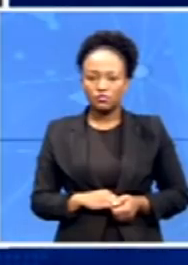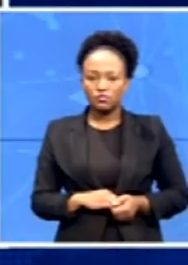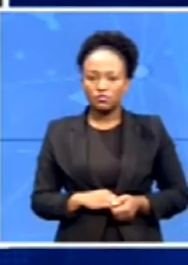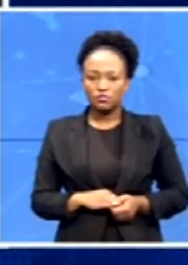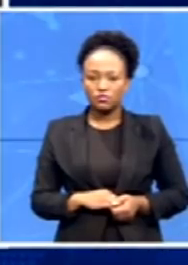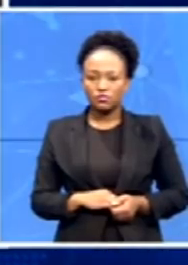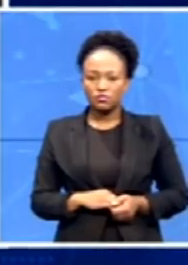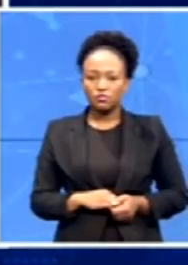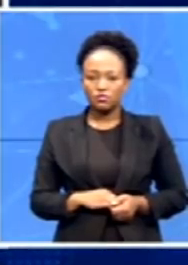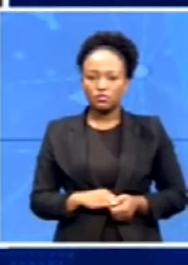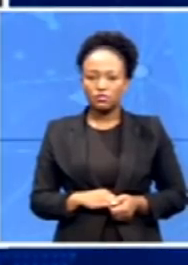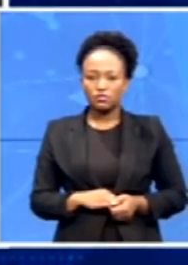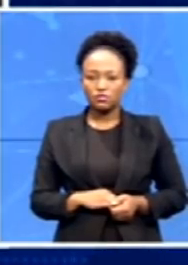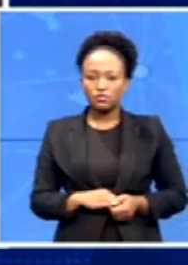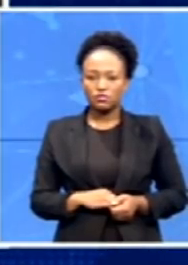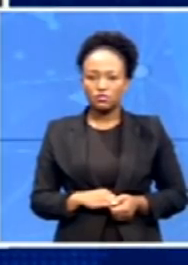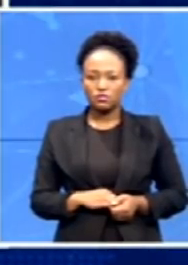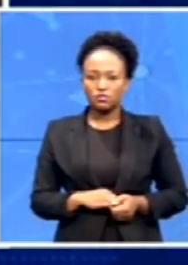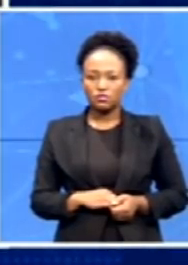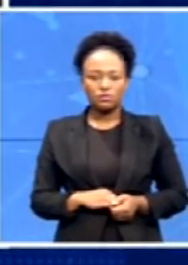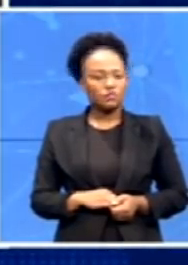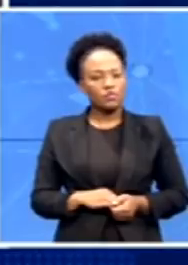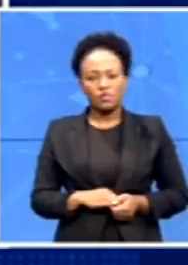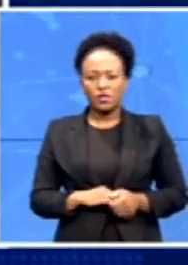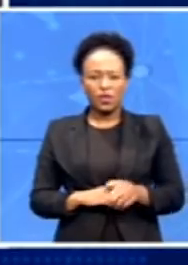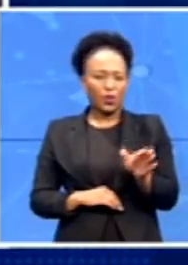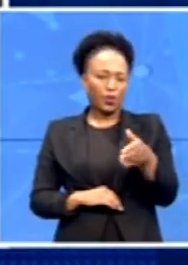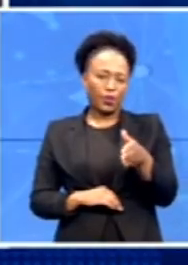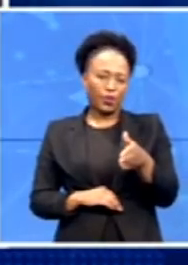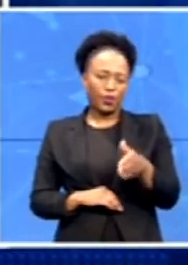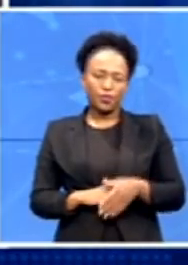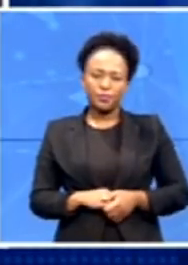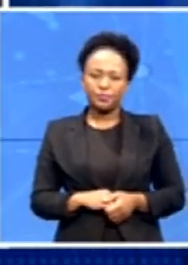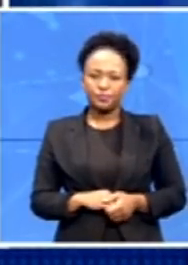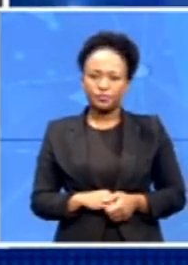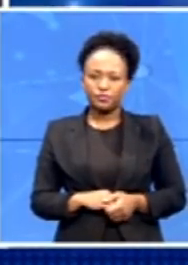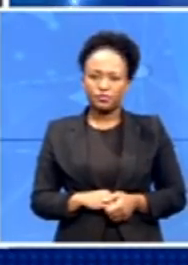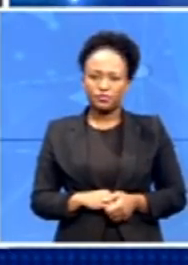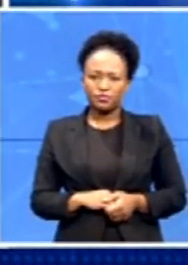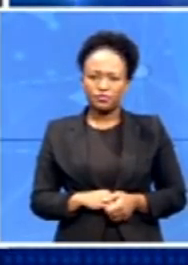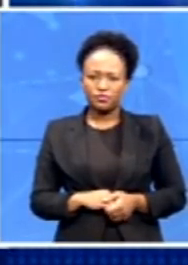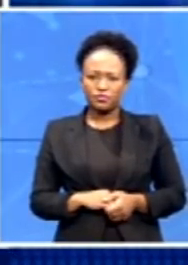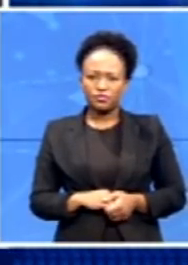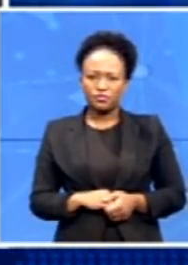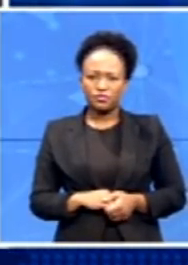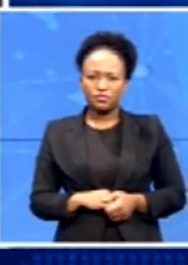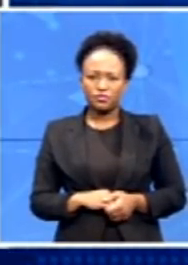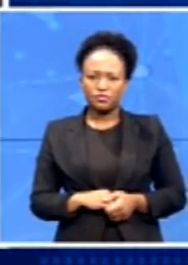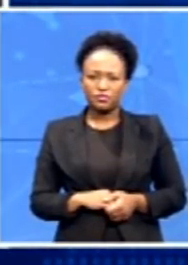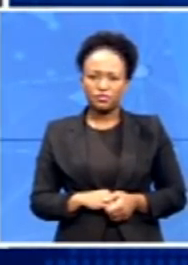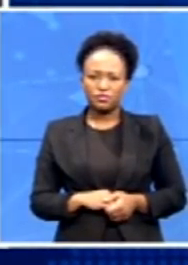No, it's not there. Can I My lady, can I